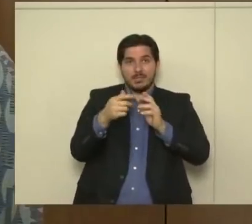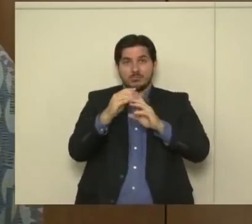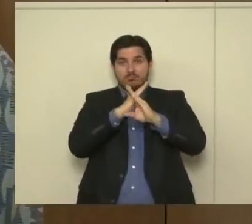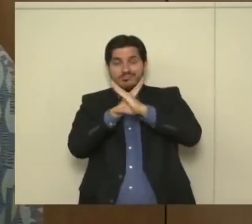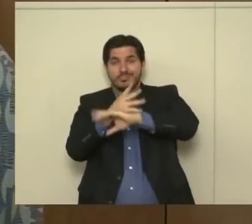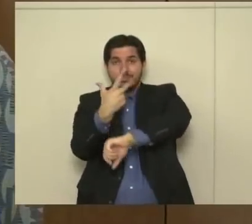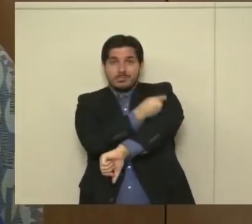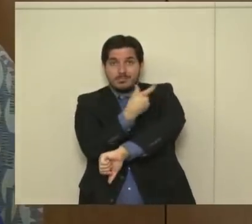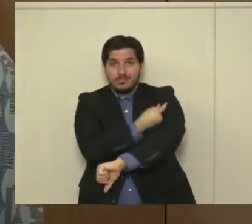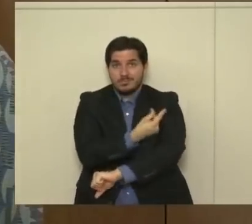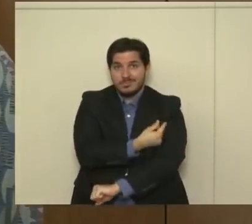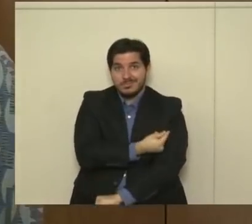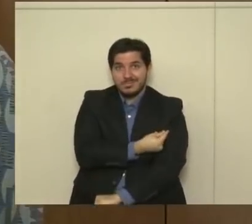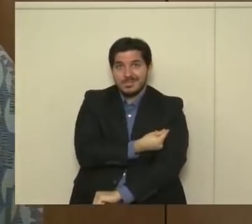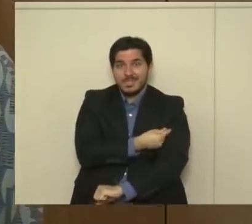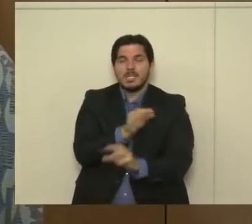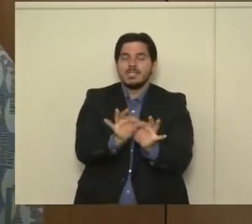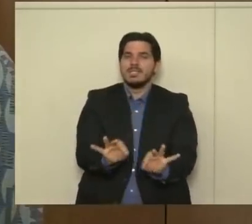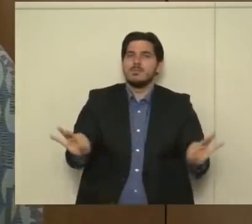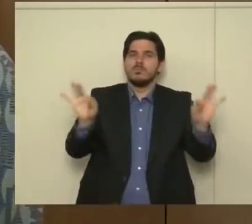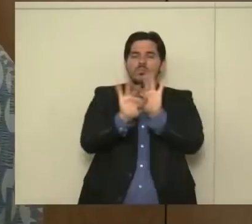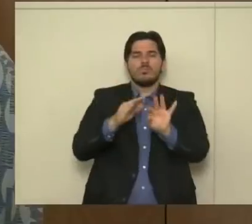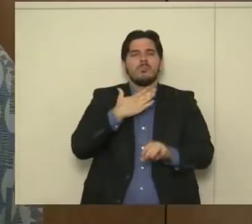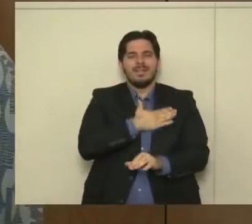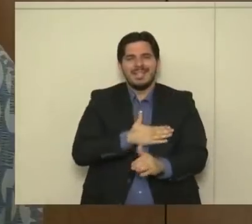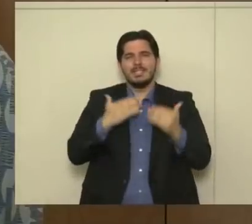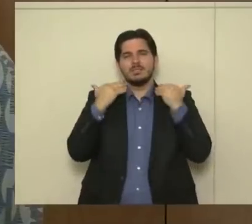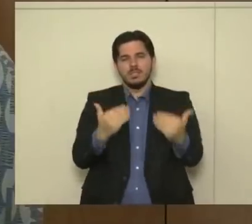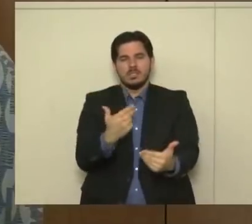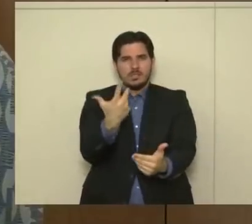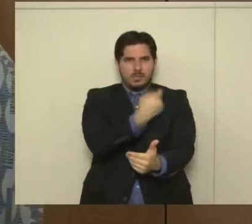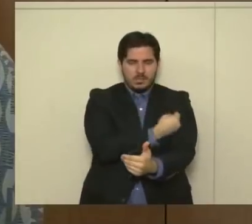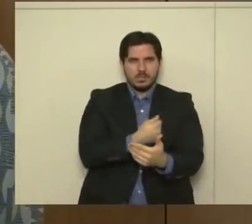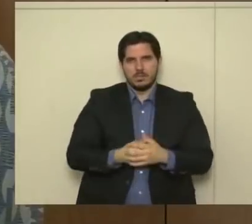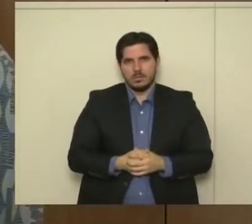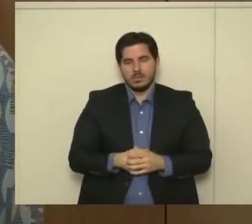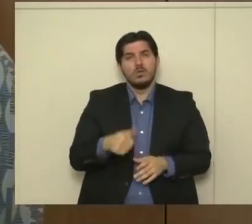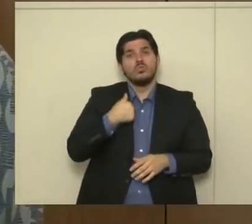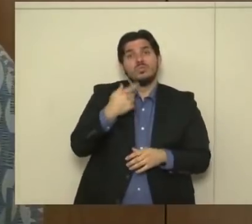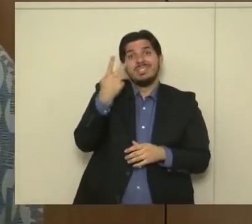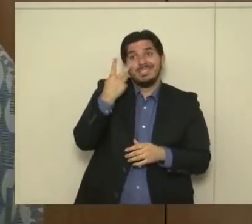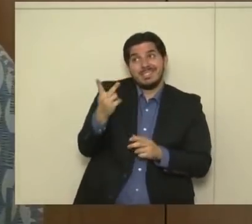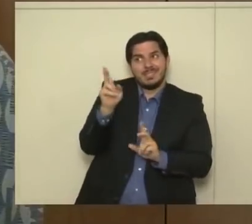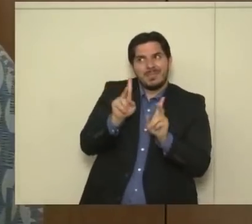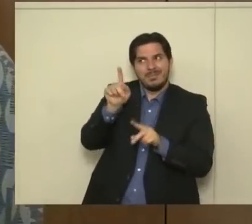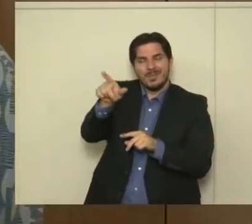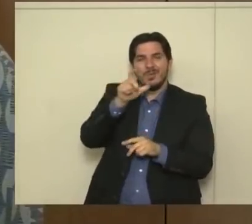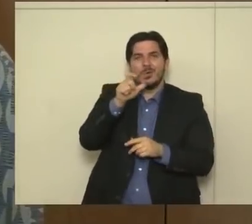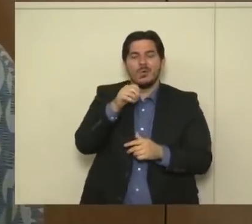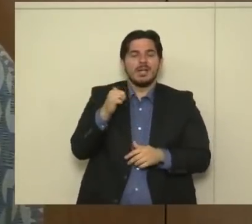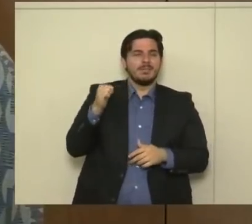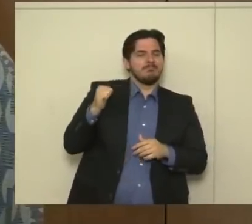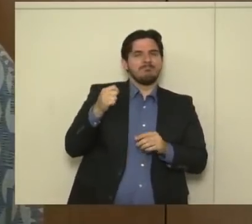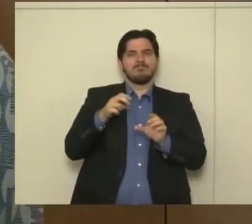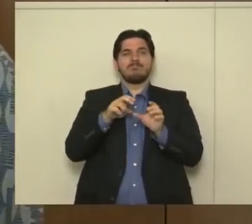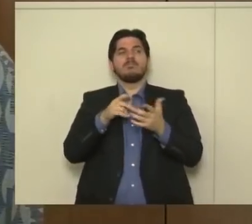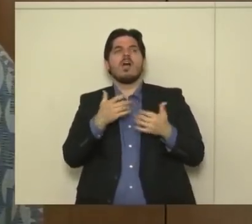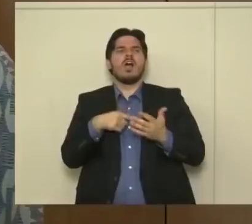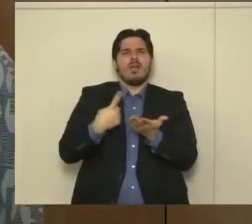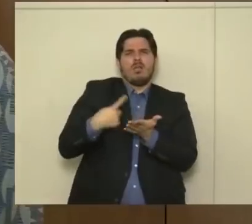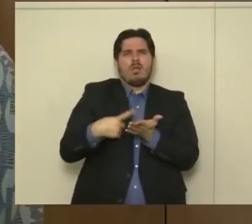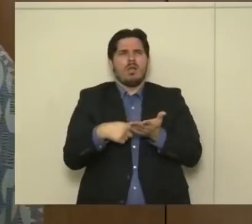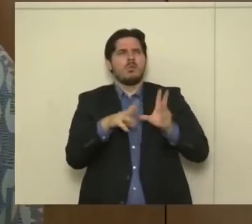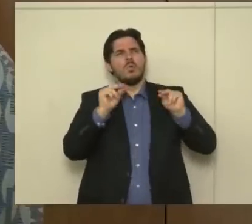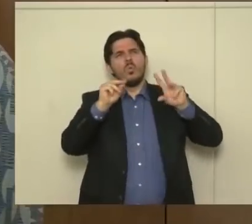are opting out and without being engaged in a vaccine debate. This I know